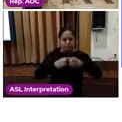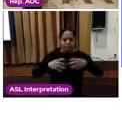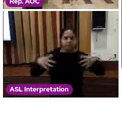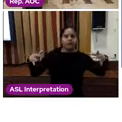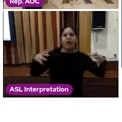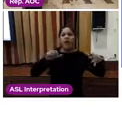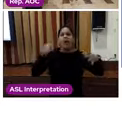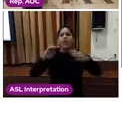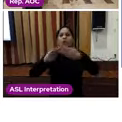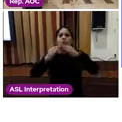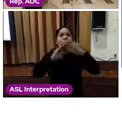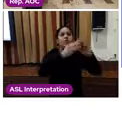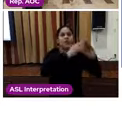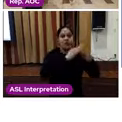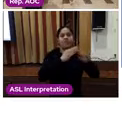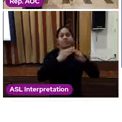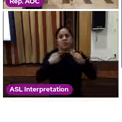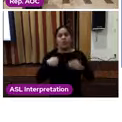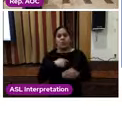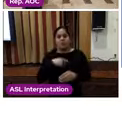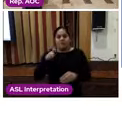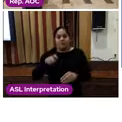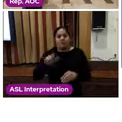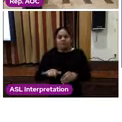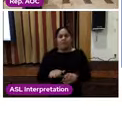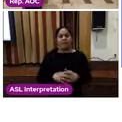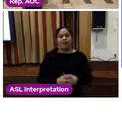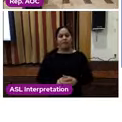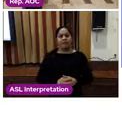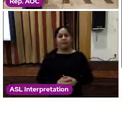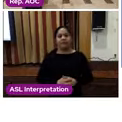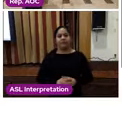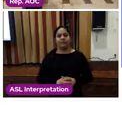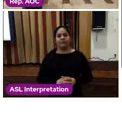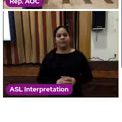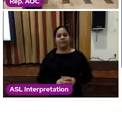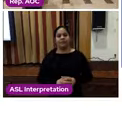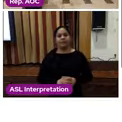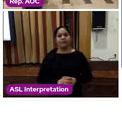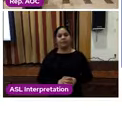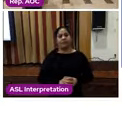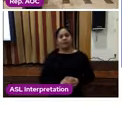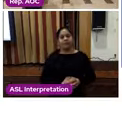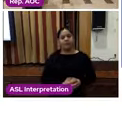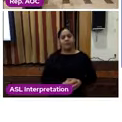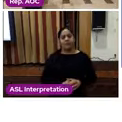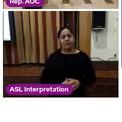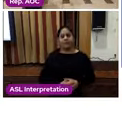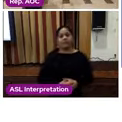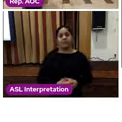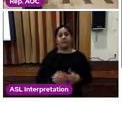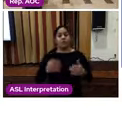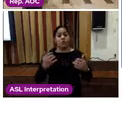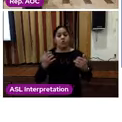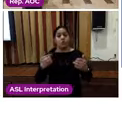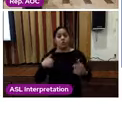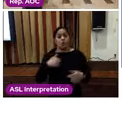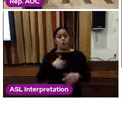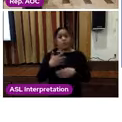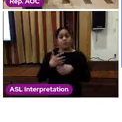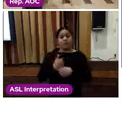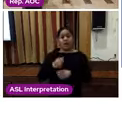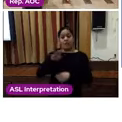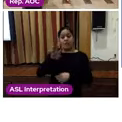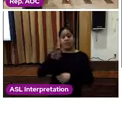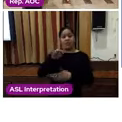We need to secure that kind of intervention. So what we did was that we secured about $400,000 for Jacoby